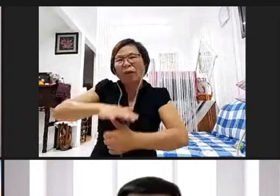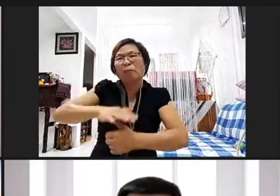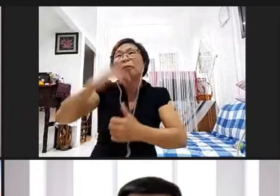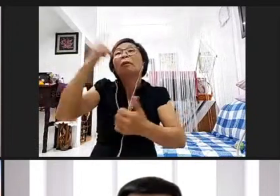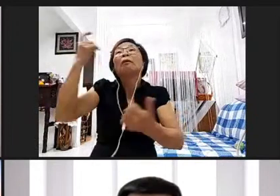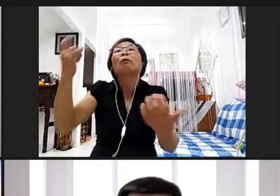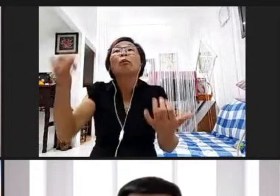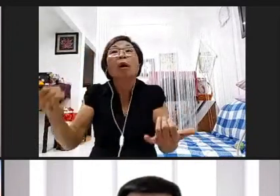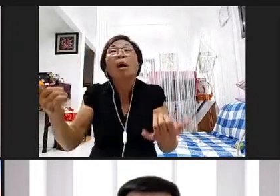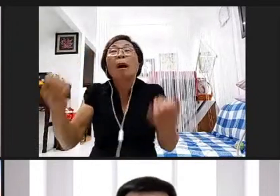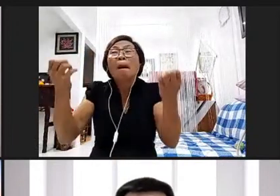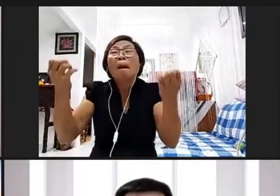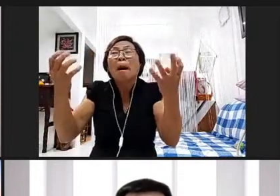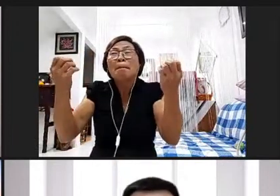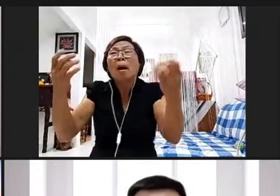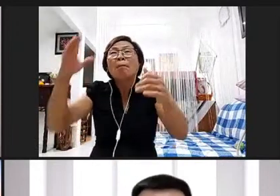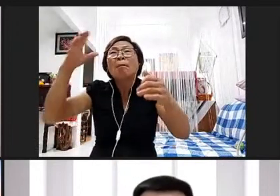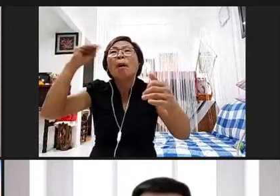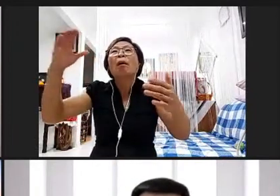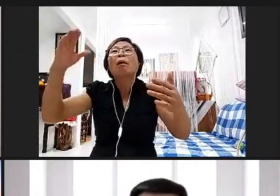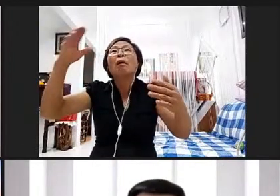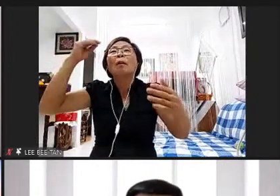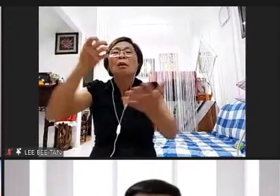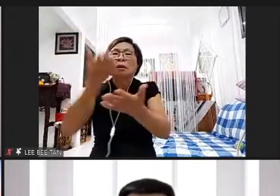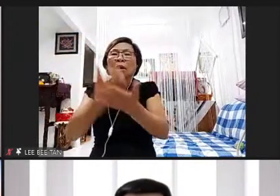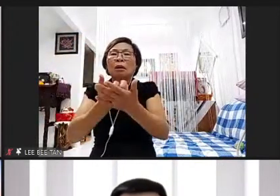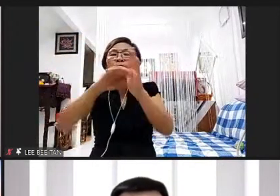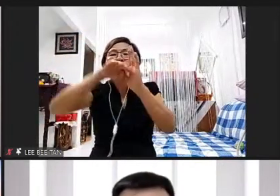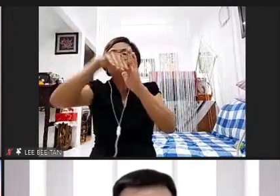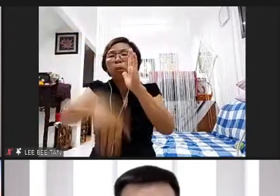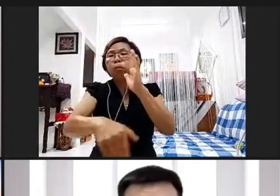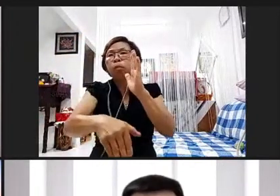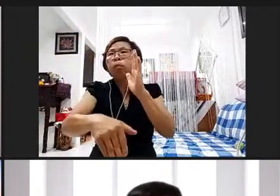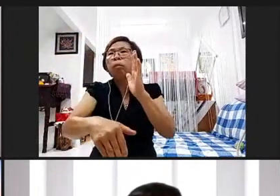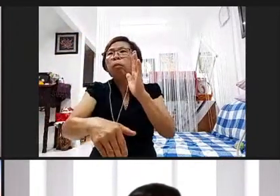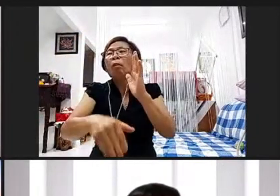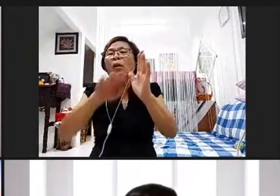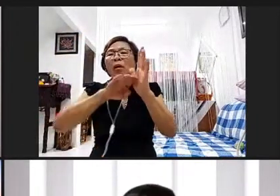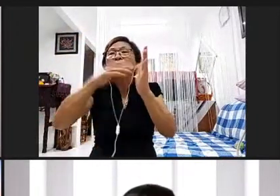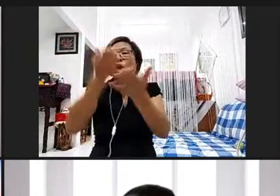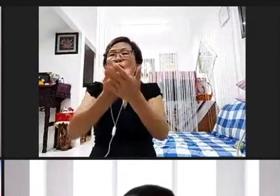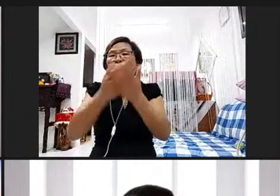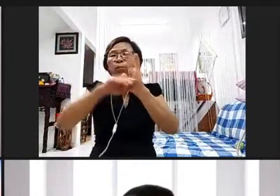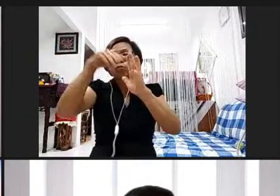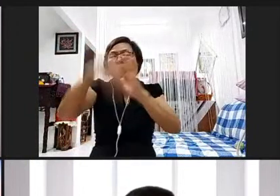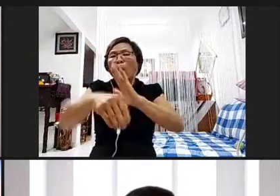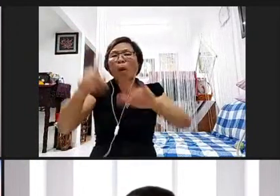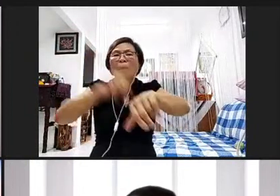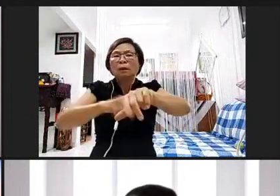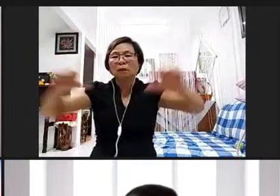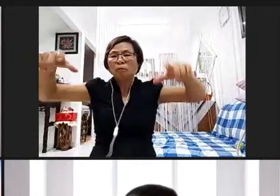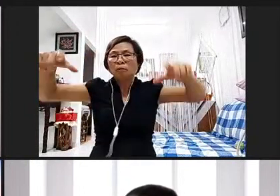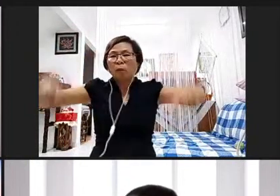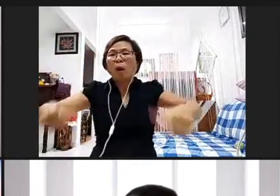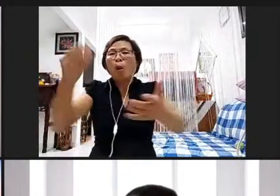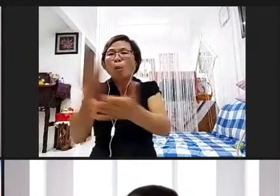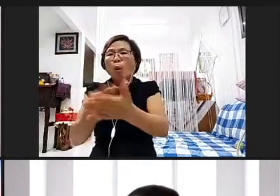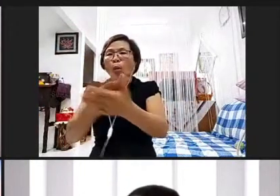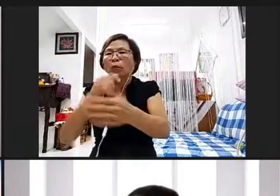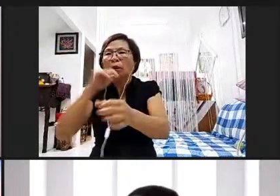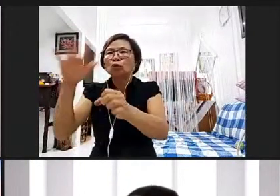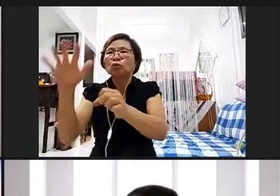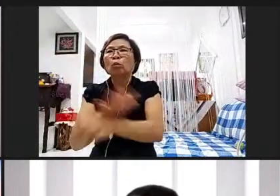for most men, when the economy struck so badly, financial stress was a big